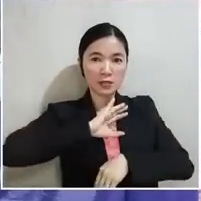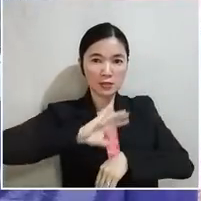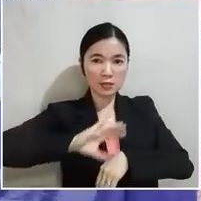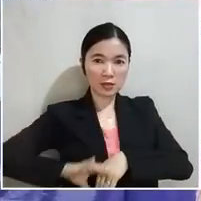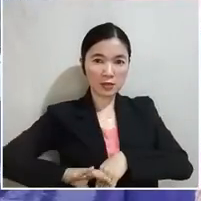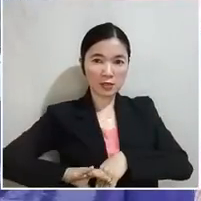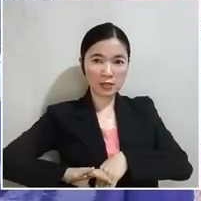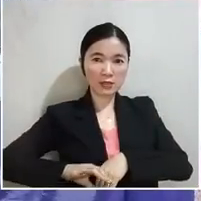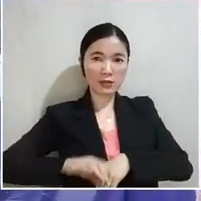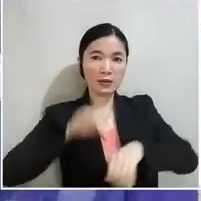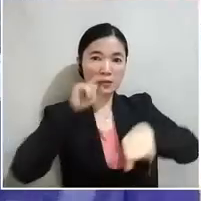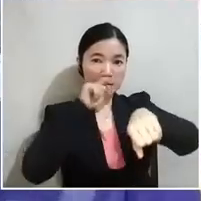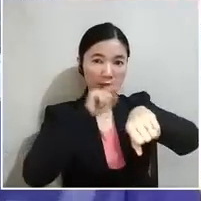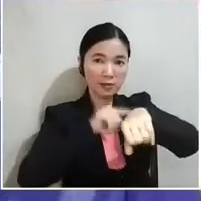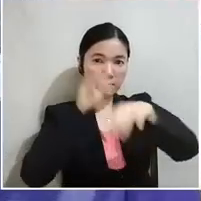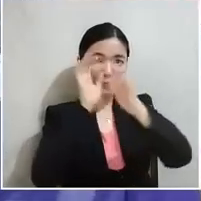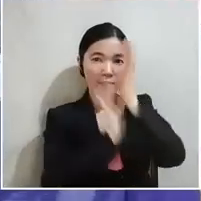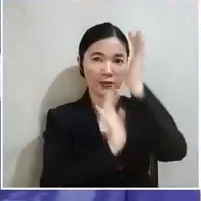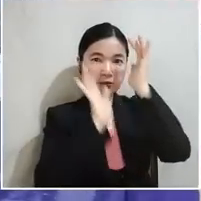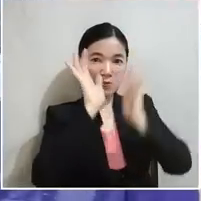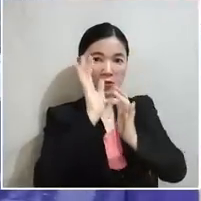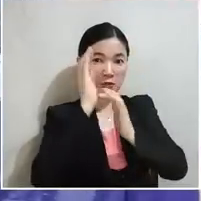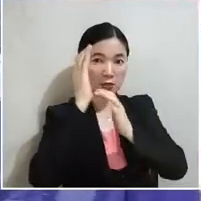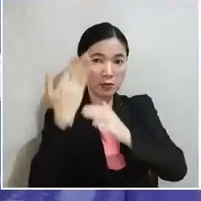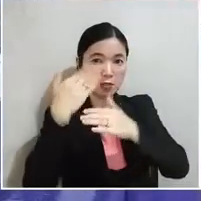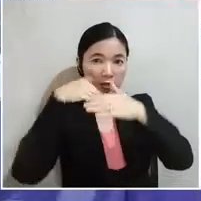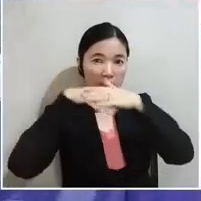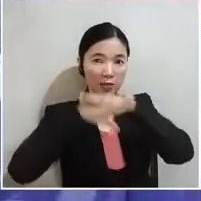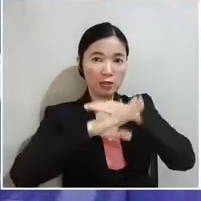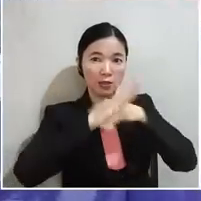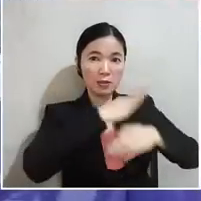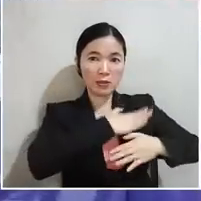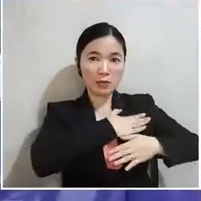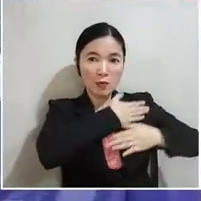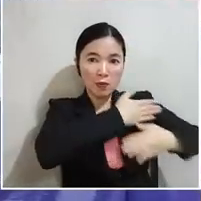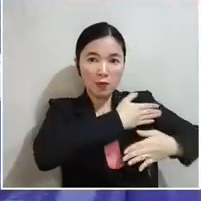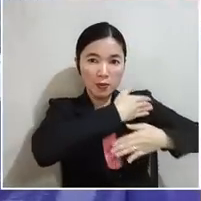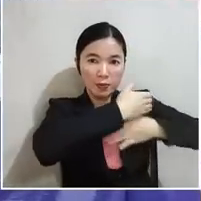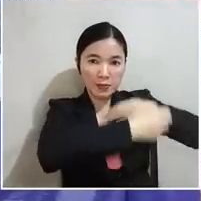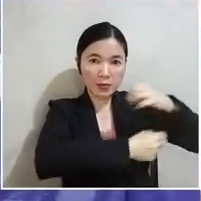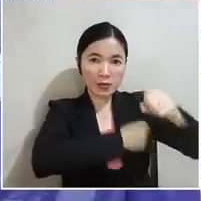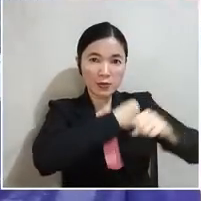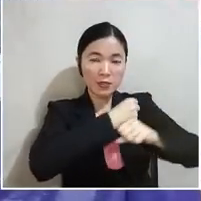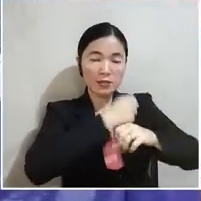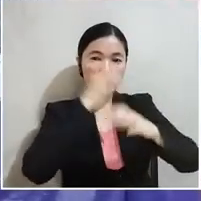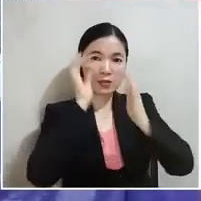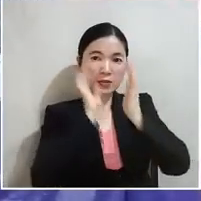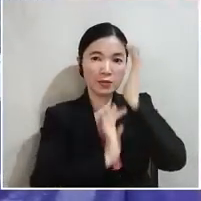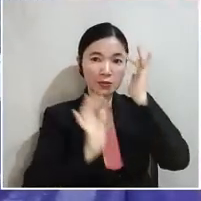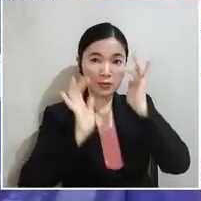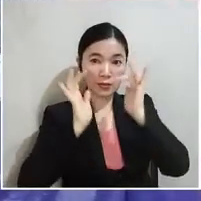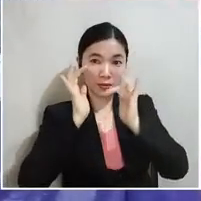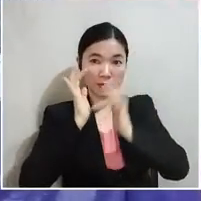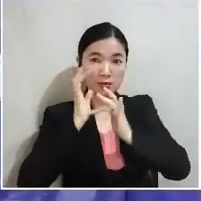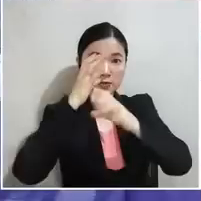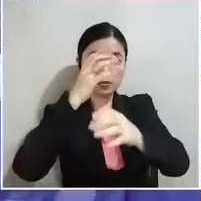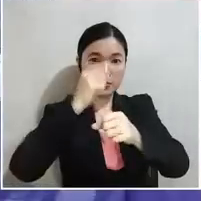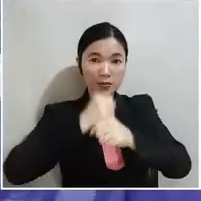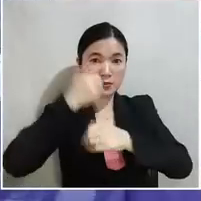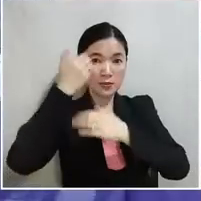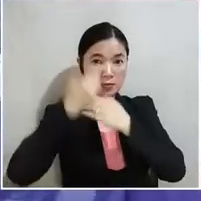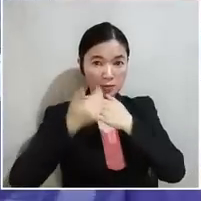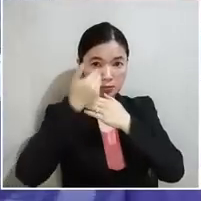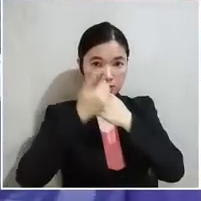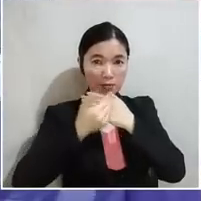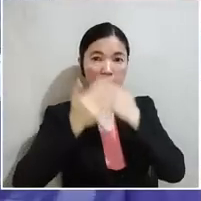Christ. At that time he was betrayed and entered willingly into his passion. He took bread and,